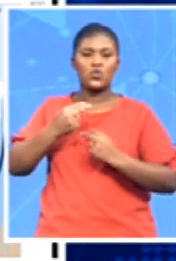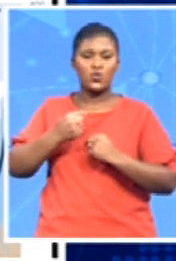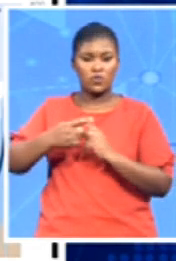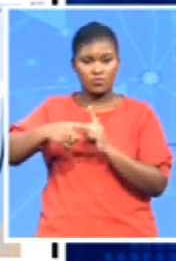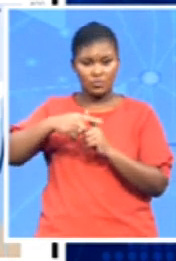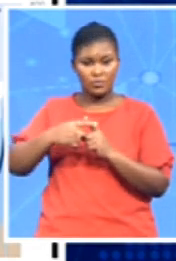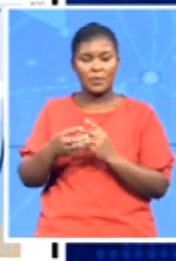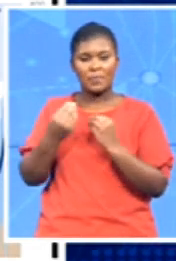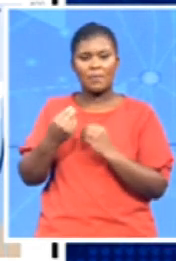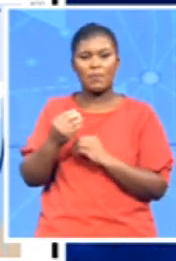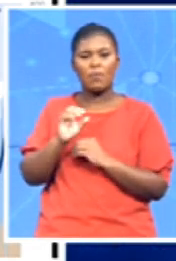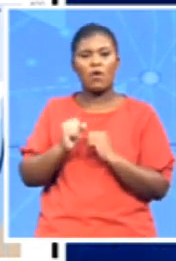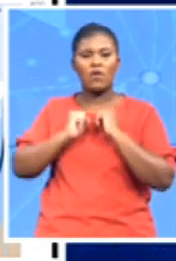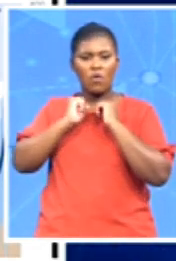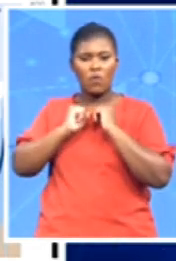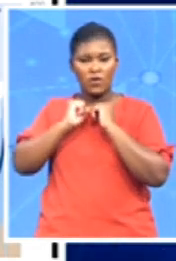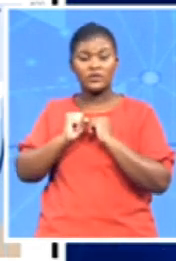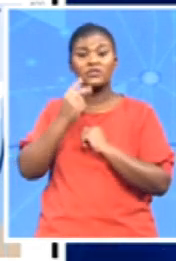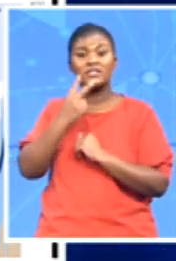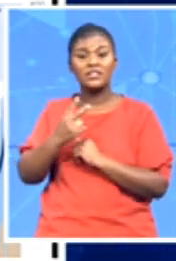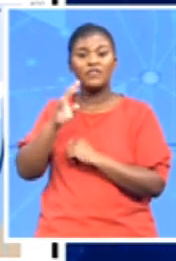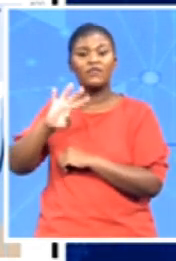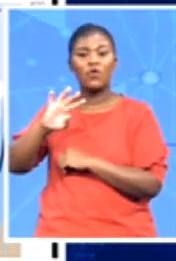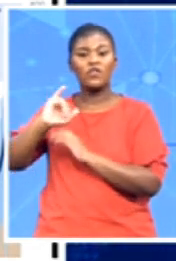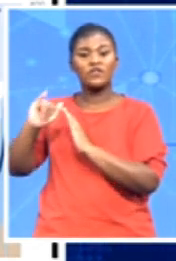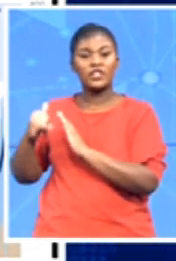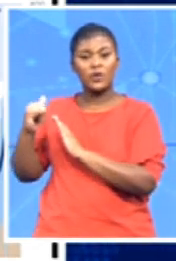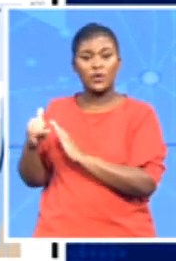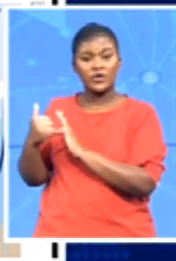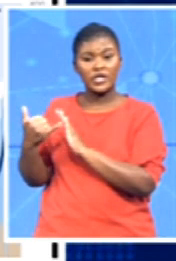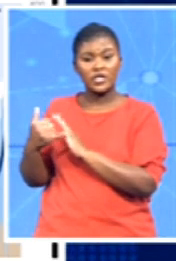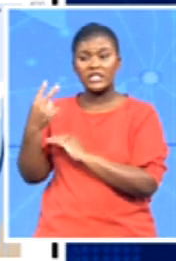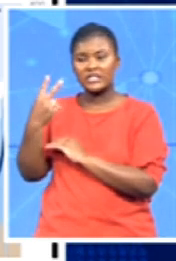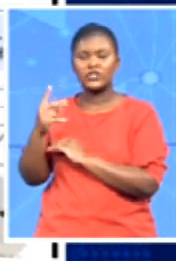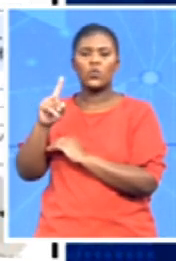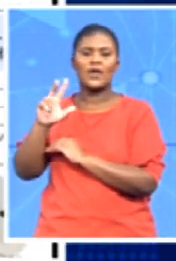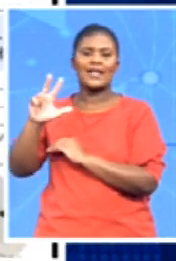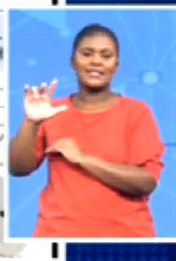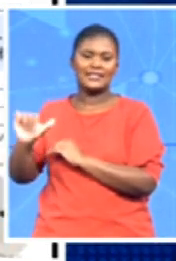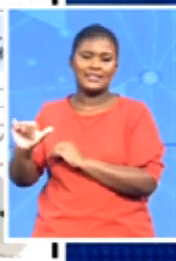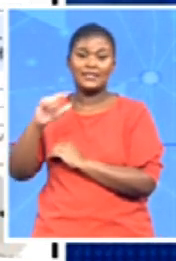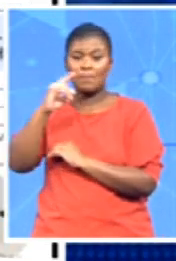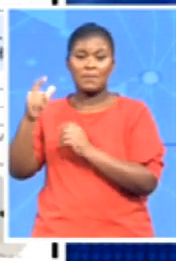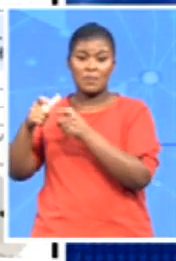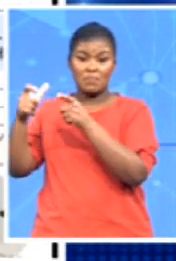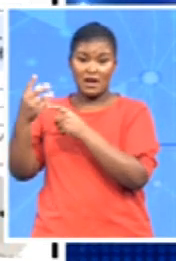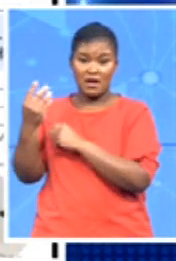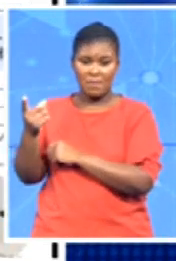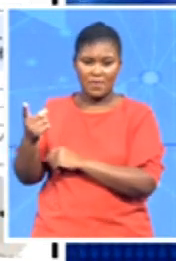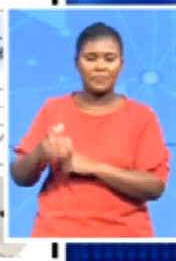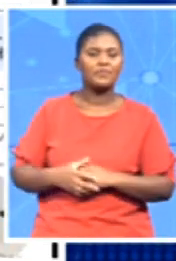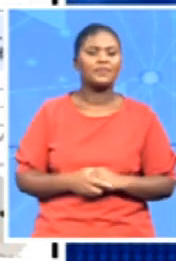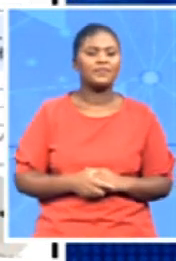4th of January, the biggest we had was 186. That was the biggest, and it's coming down. So if you then look at what does it mean